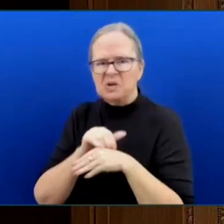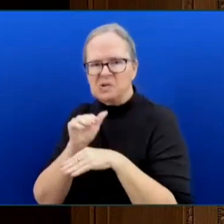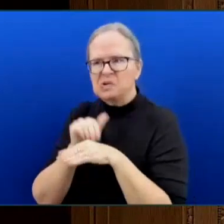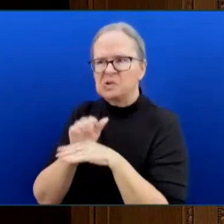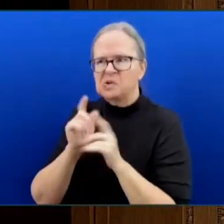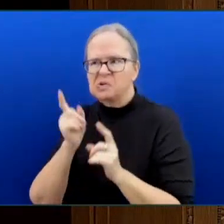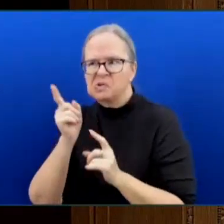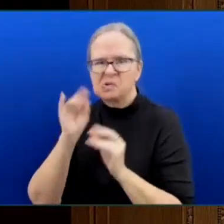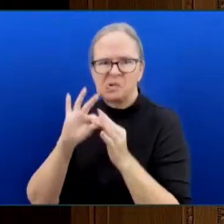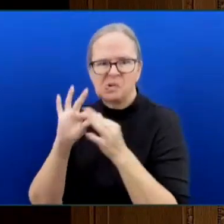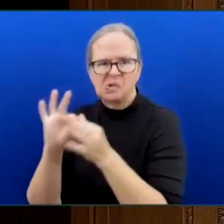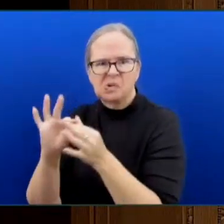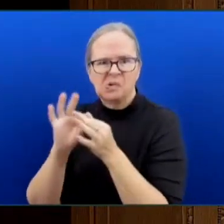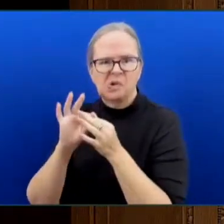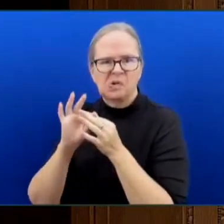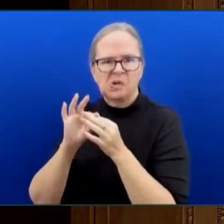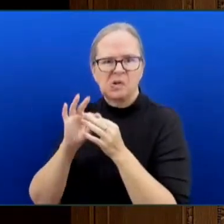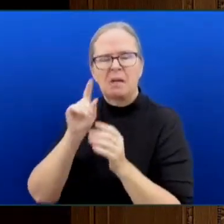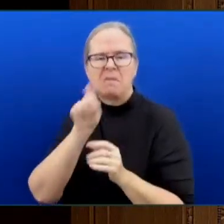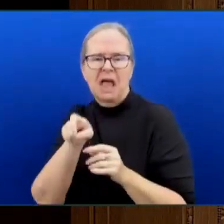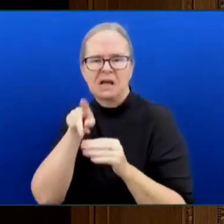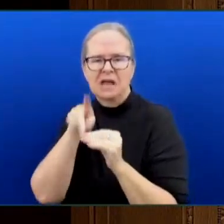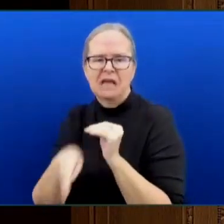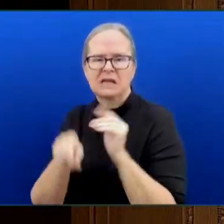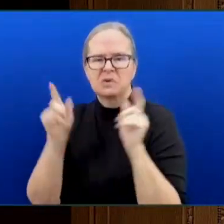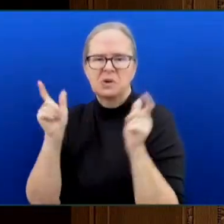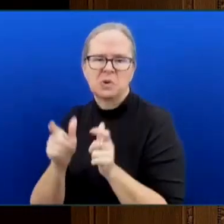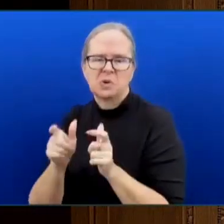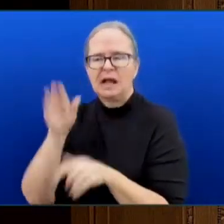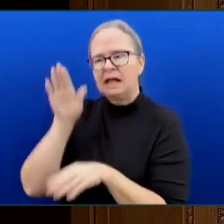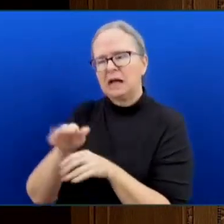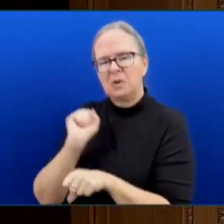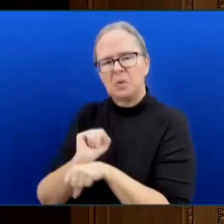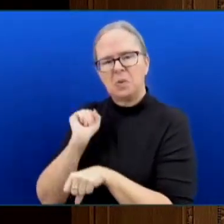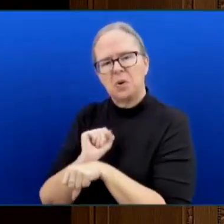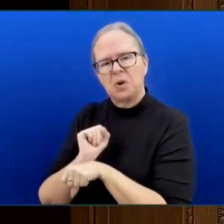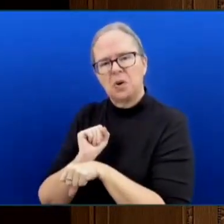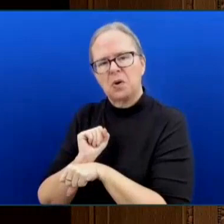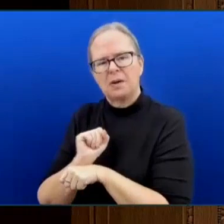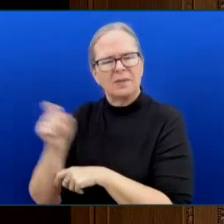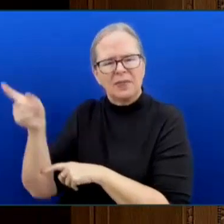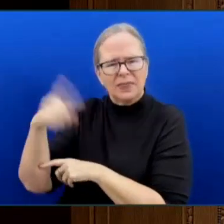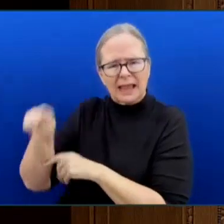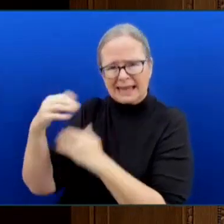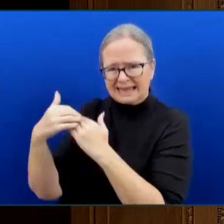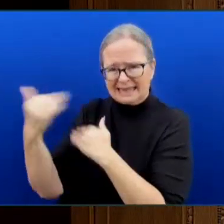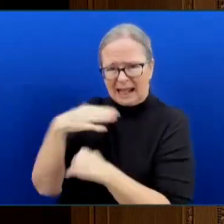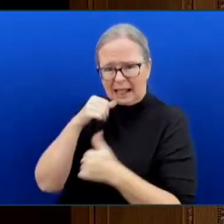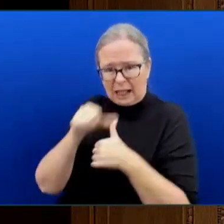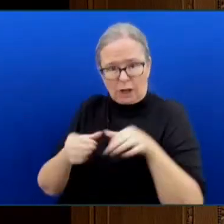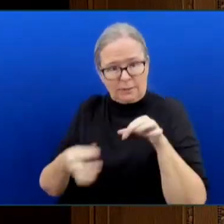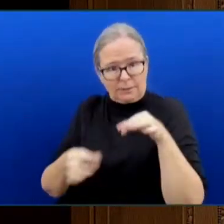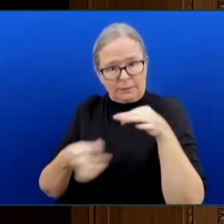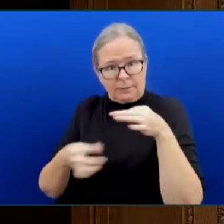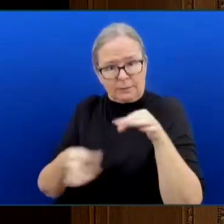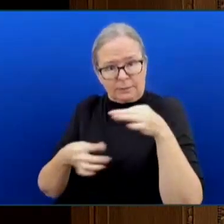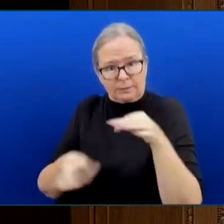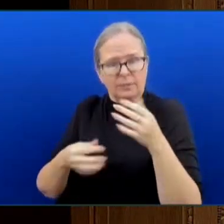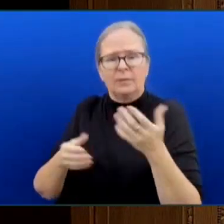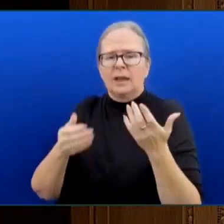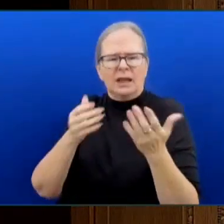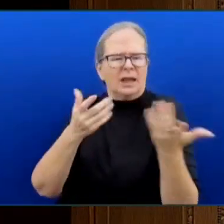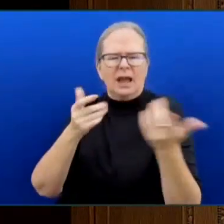project. She sent the memo. The Premier can try to cover as much as he wants. What did she mean when she said